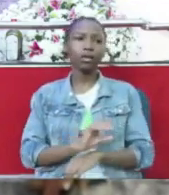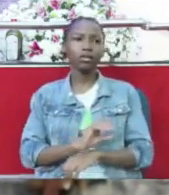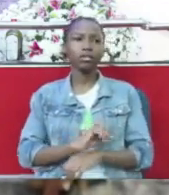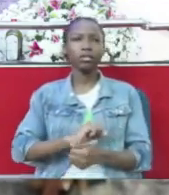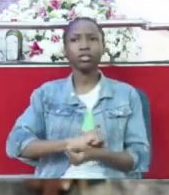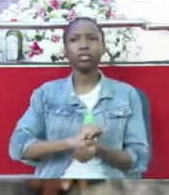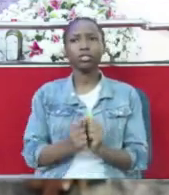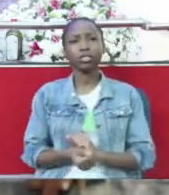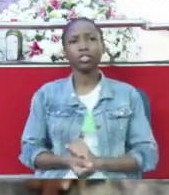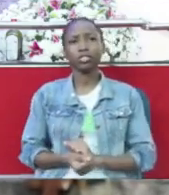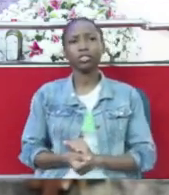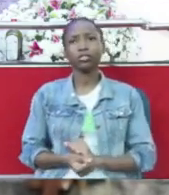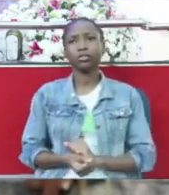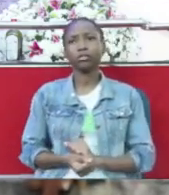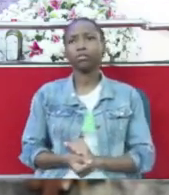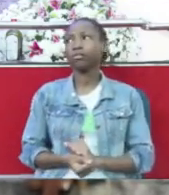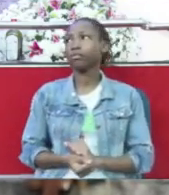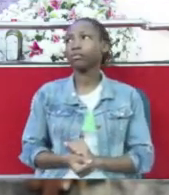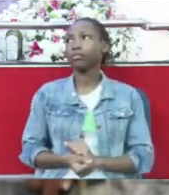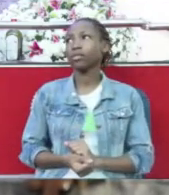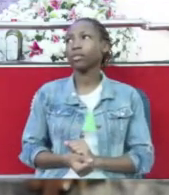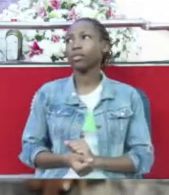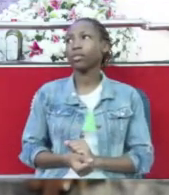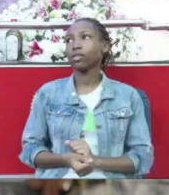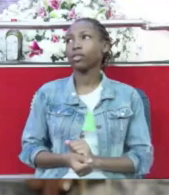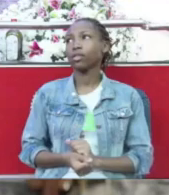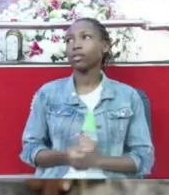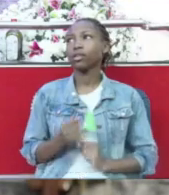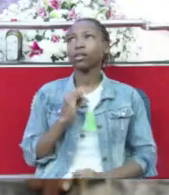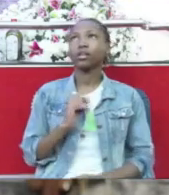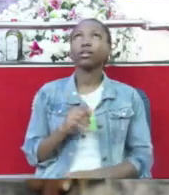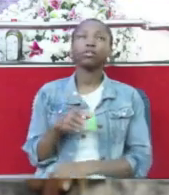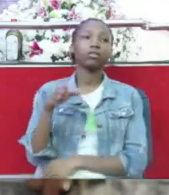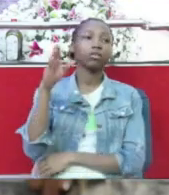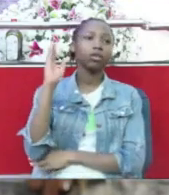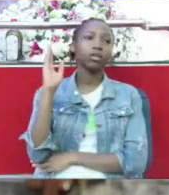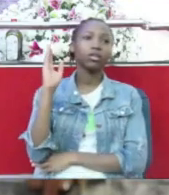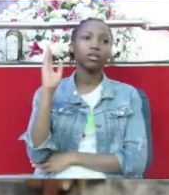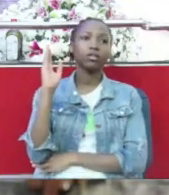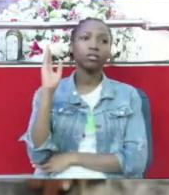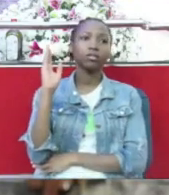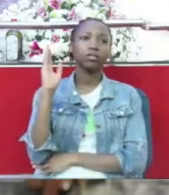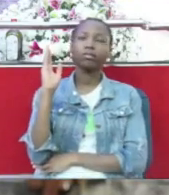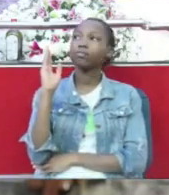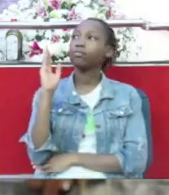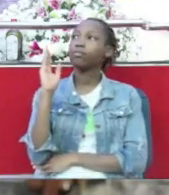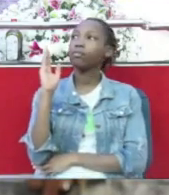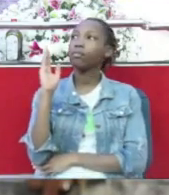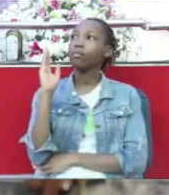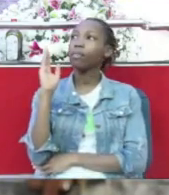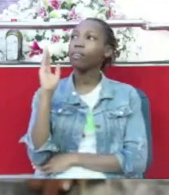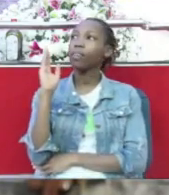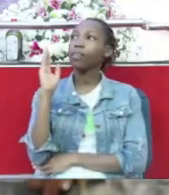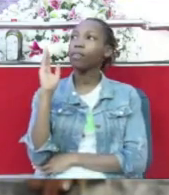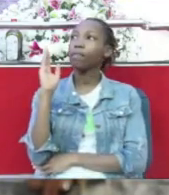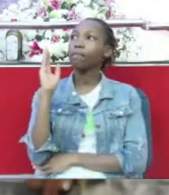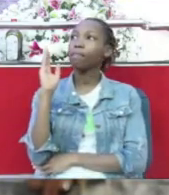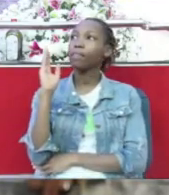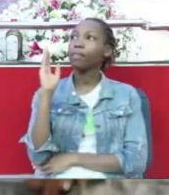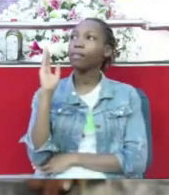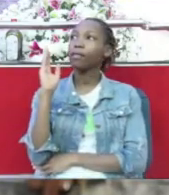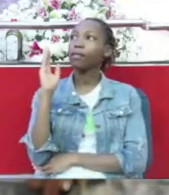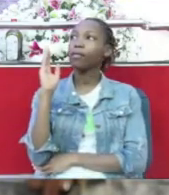ya Ukristo. Is where? Iko wapi? In the hands of Africans. That which used to be a problem. Iko katika mikono ya Afrika. Population